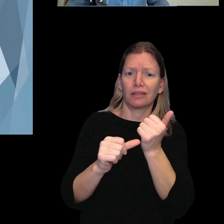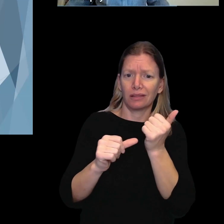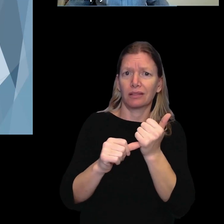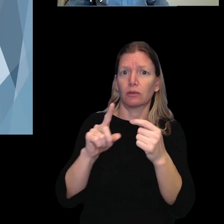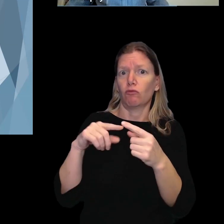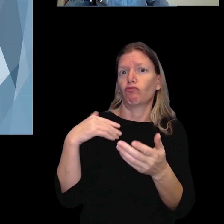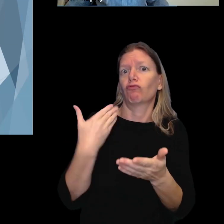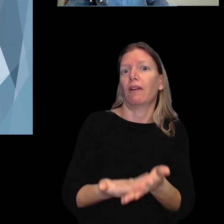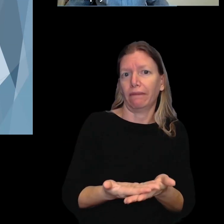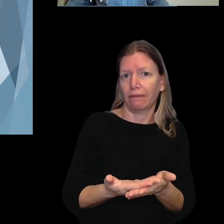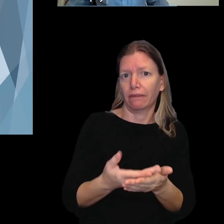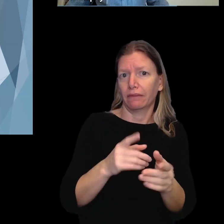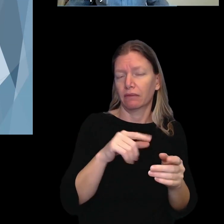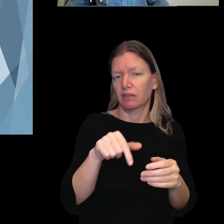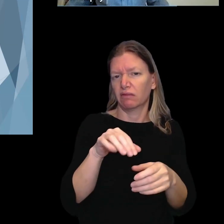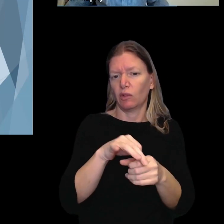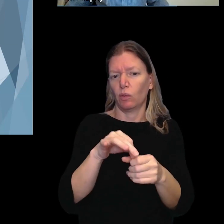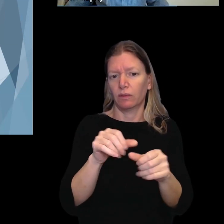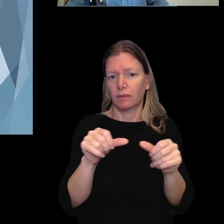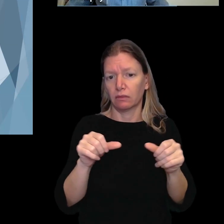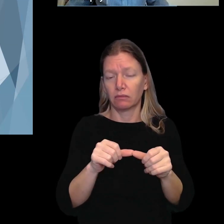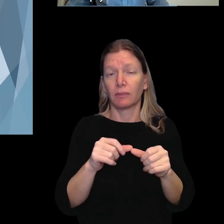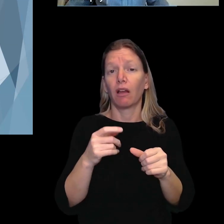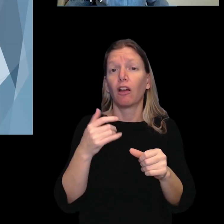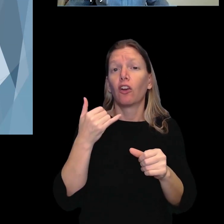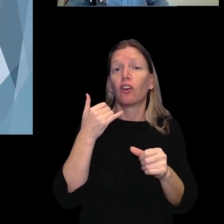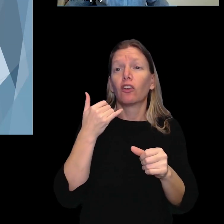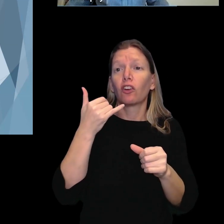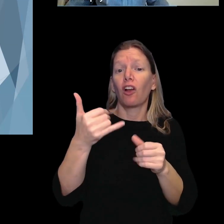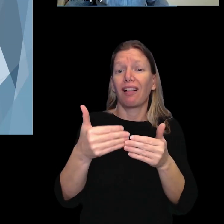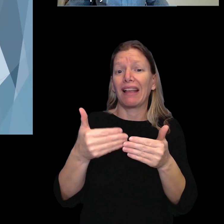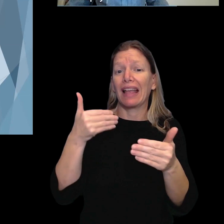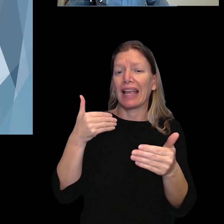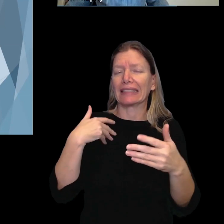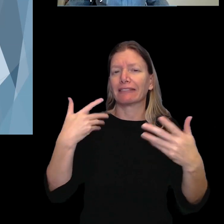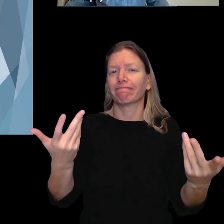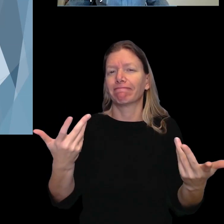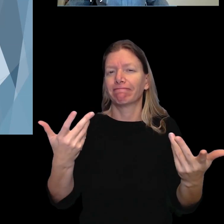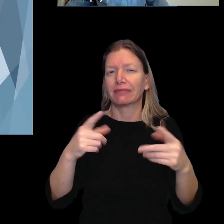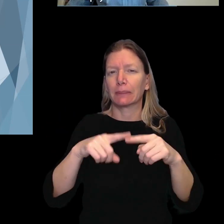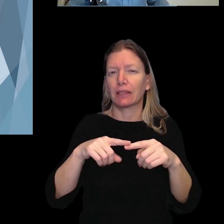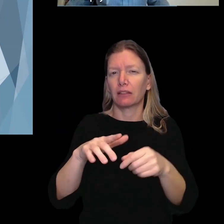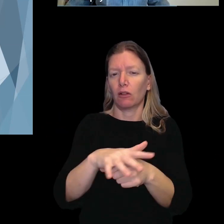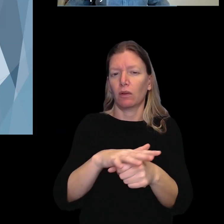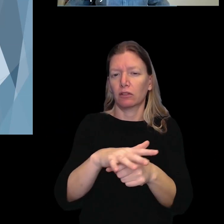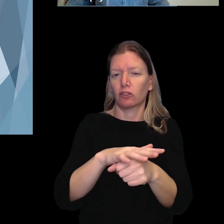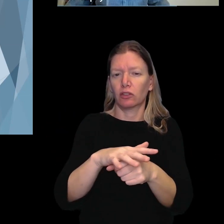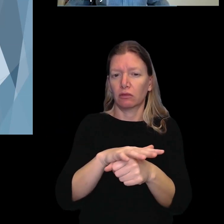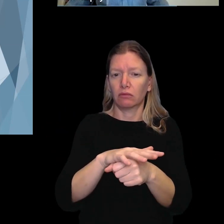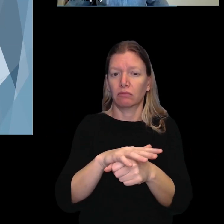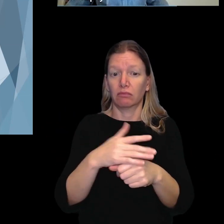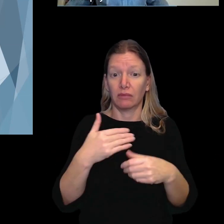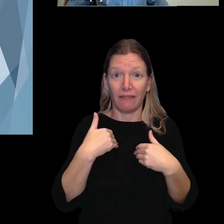request assistance once they arrive at a polling place. In terms of calling ahead, I think it would depend on the